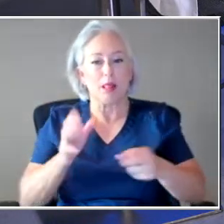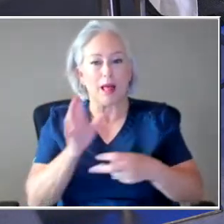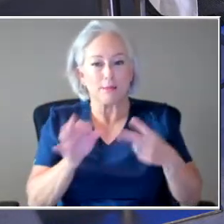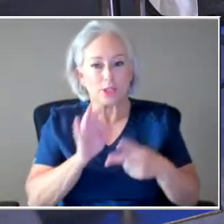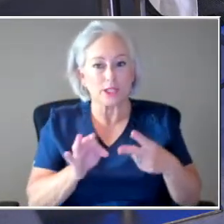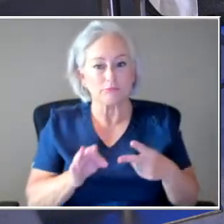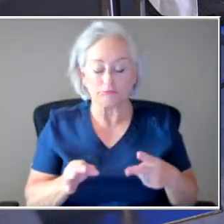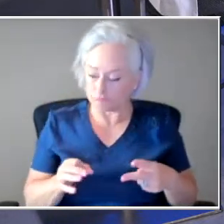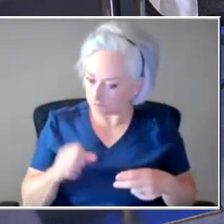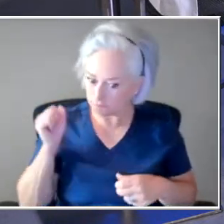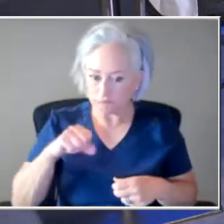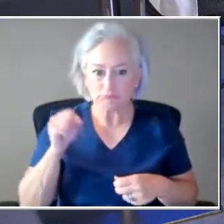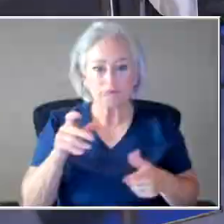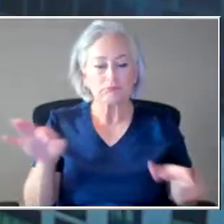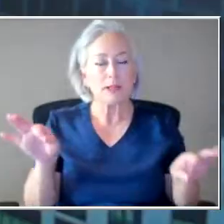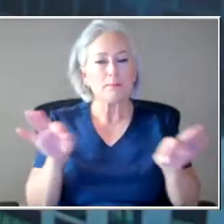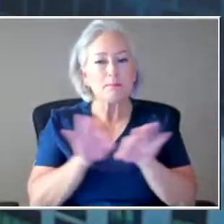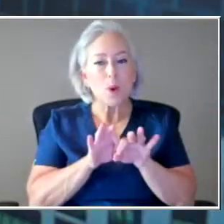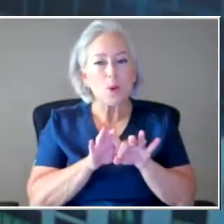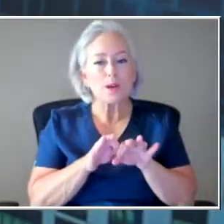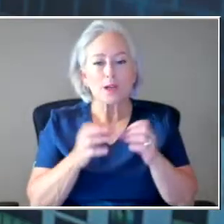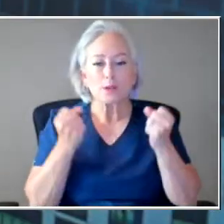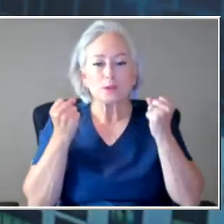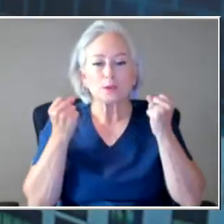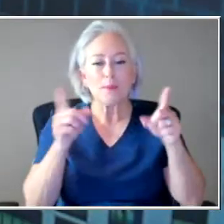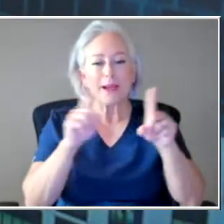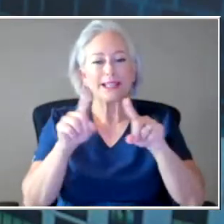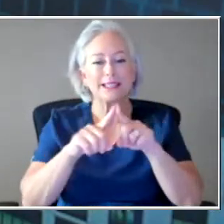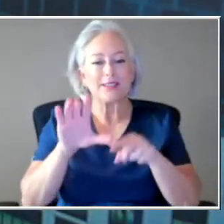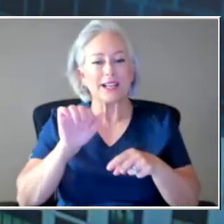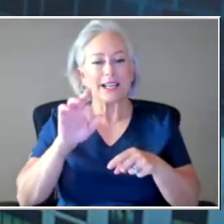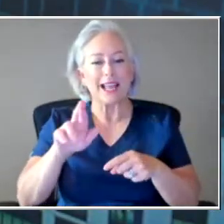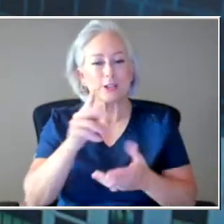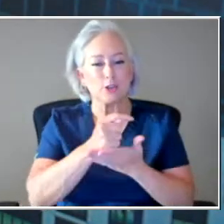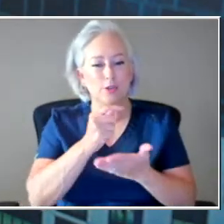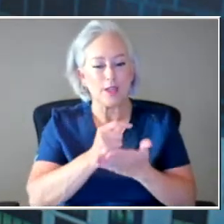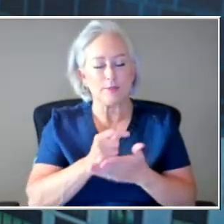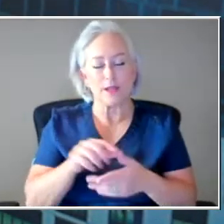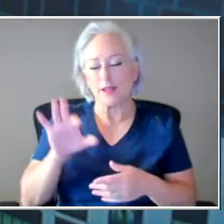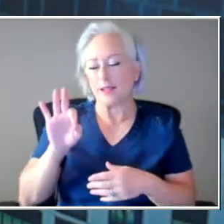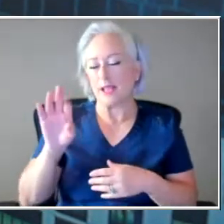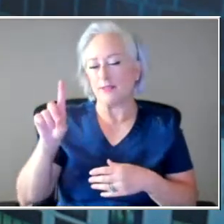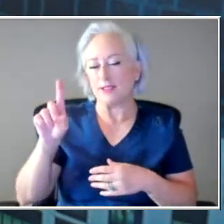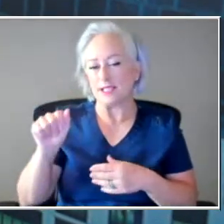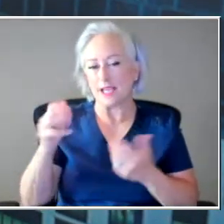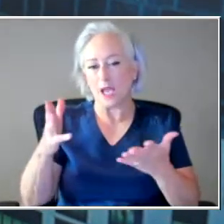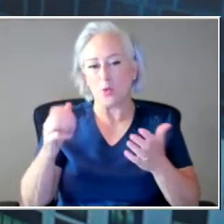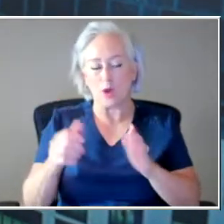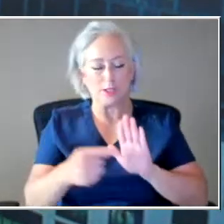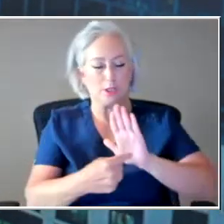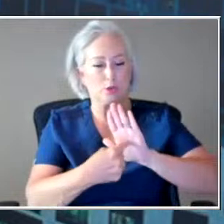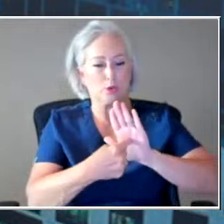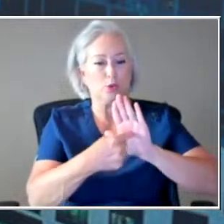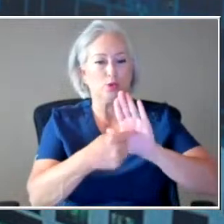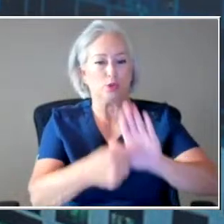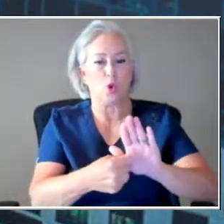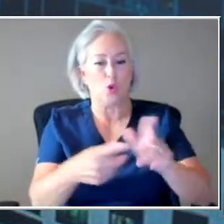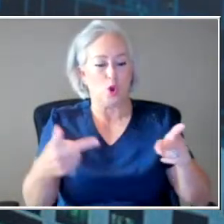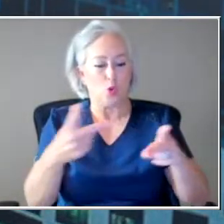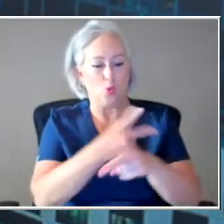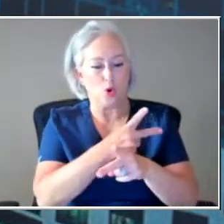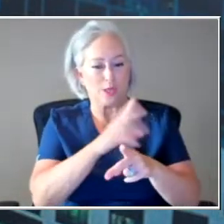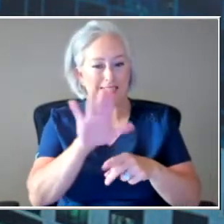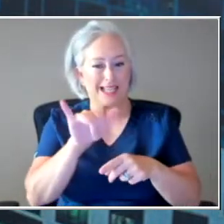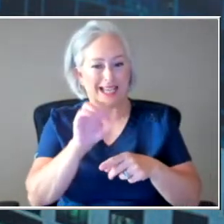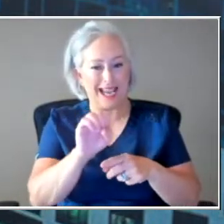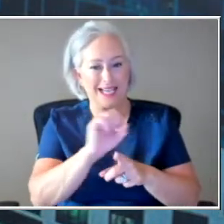So, like so many cancer therapies, the Food and Drug Administration wants us to demonstrate that in the worst case scenario, patients who have failed all other